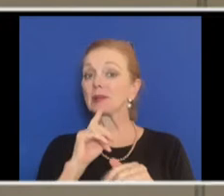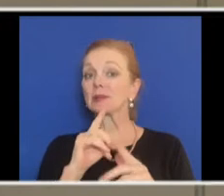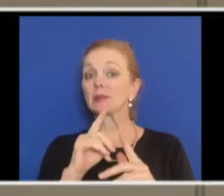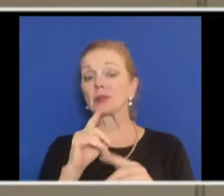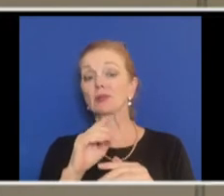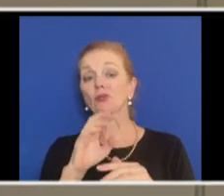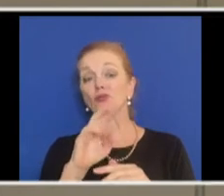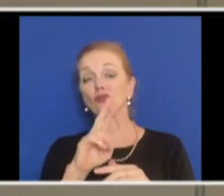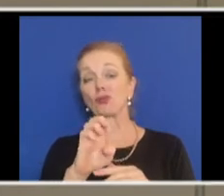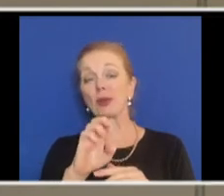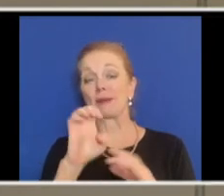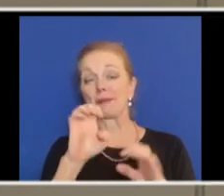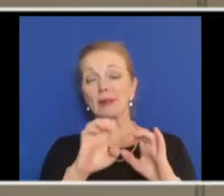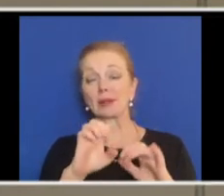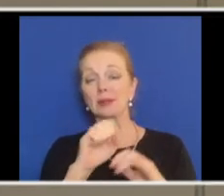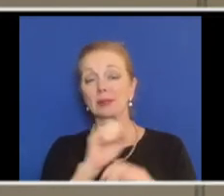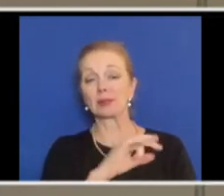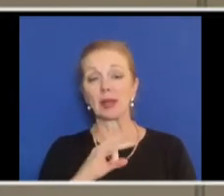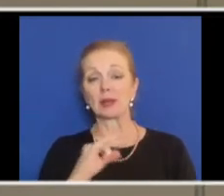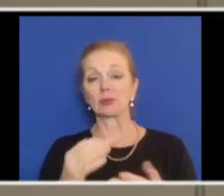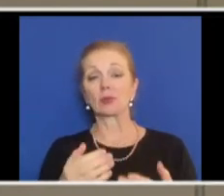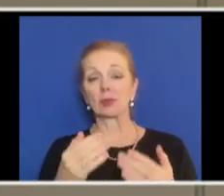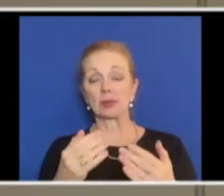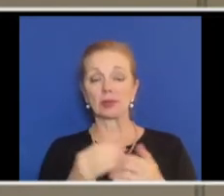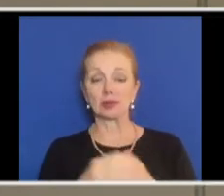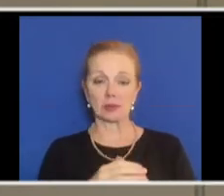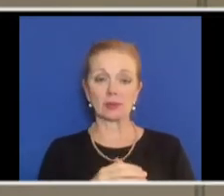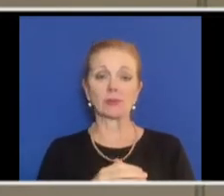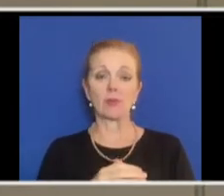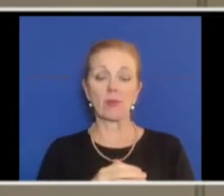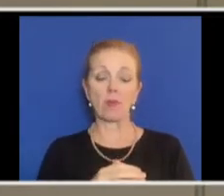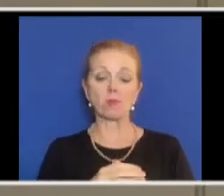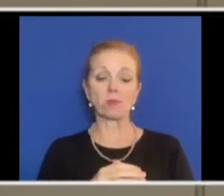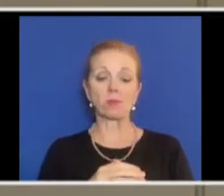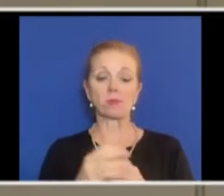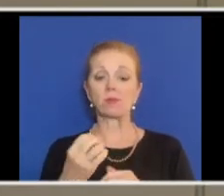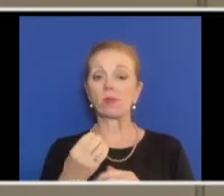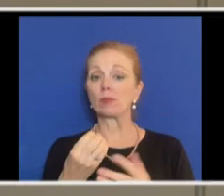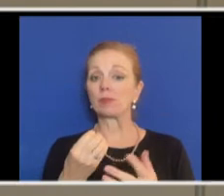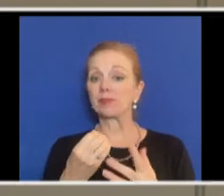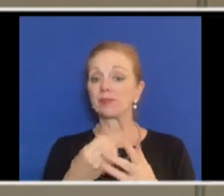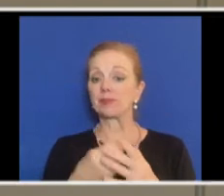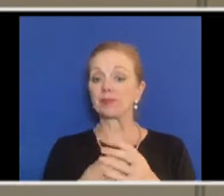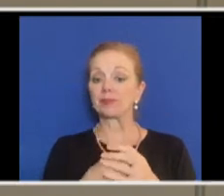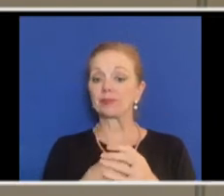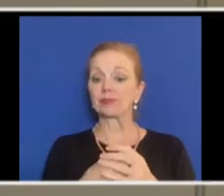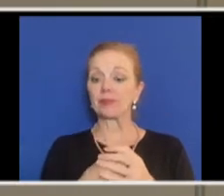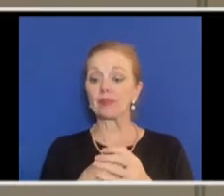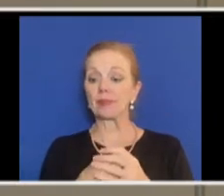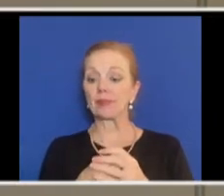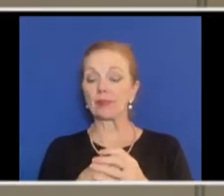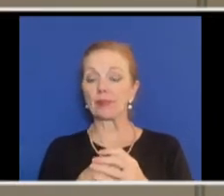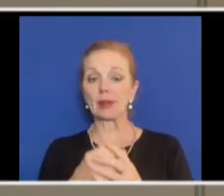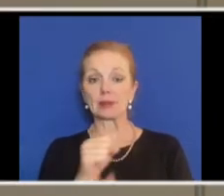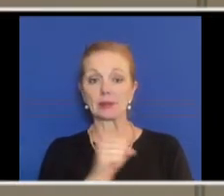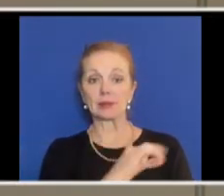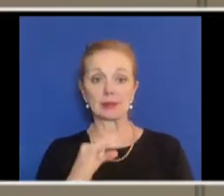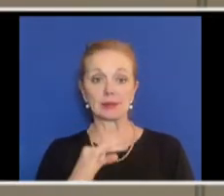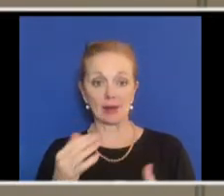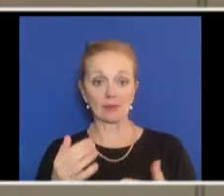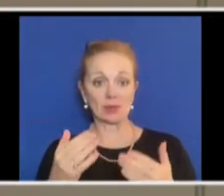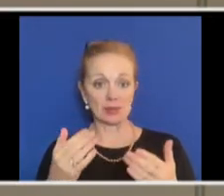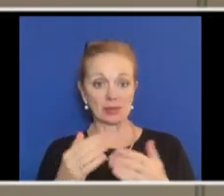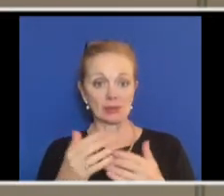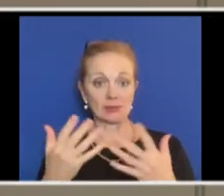reevaluating staff's recommendation so after the staff presentation